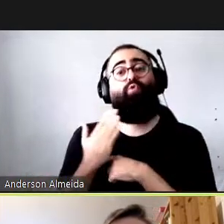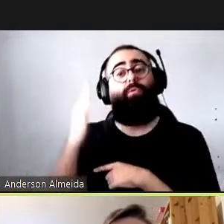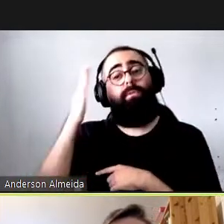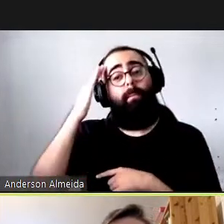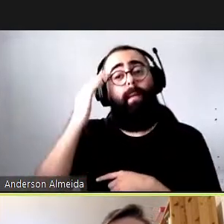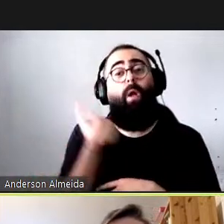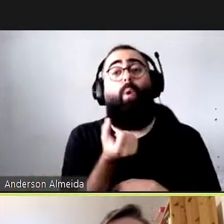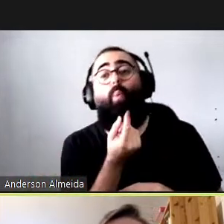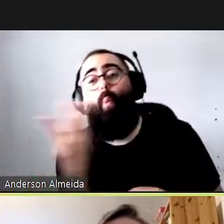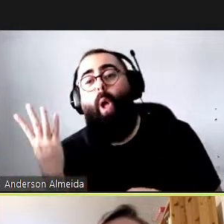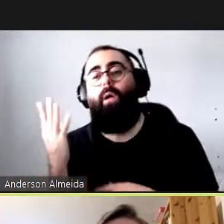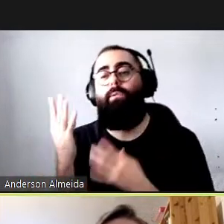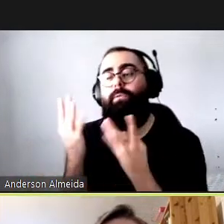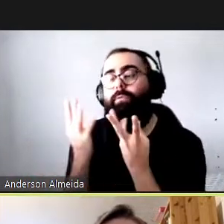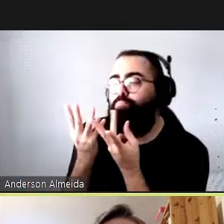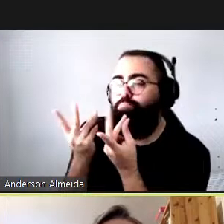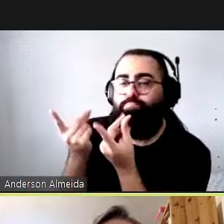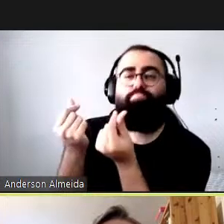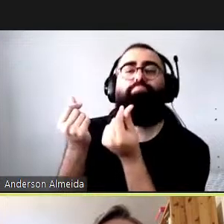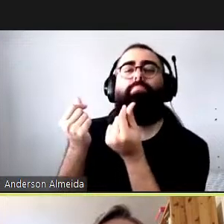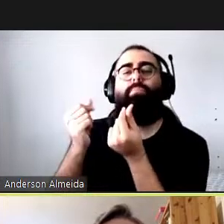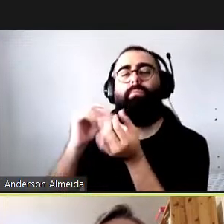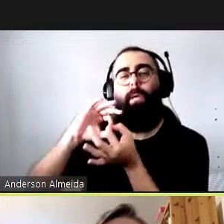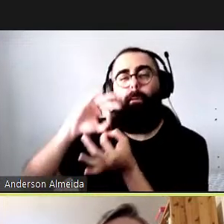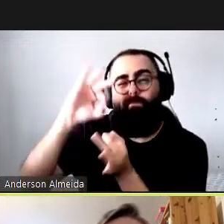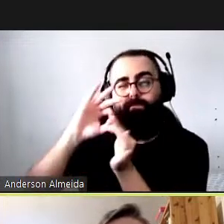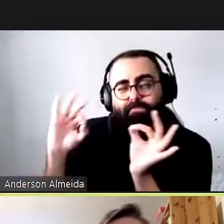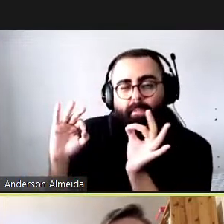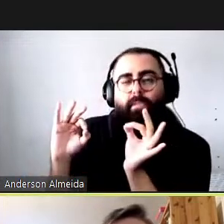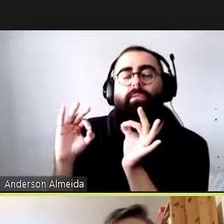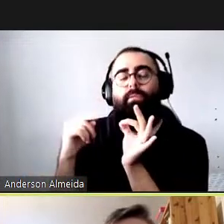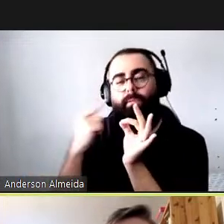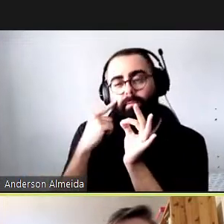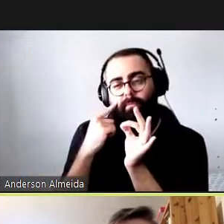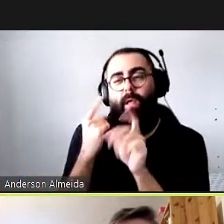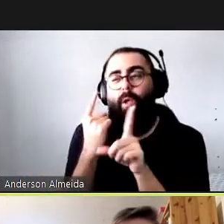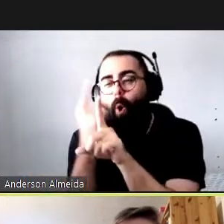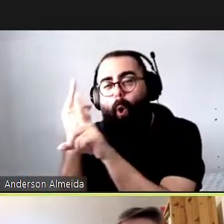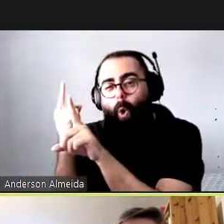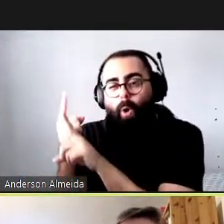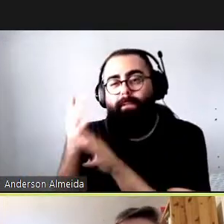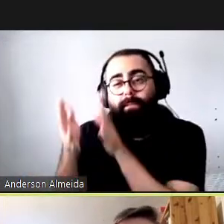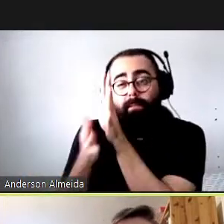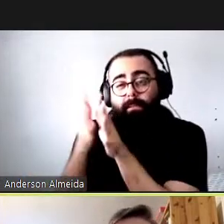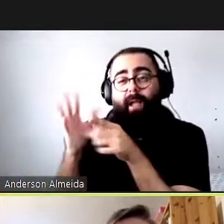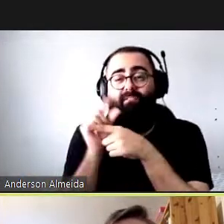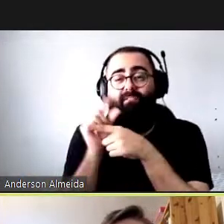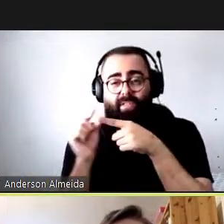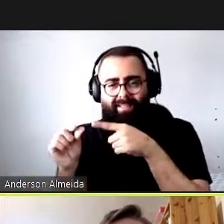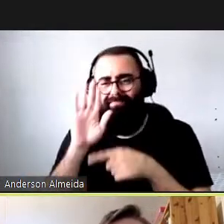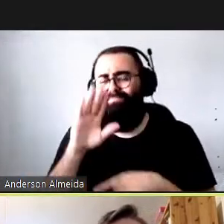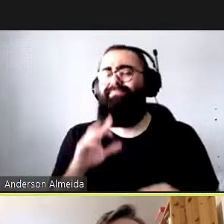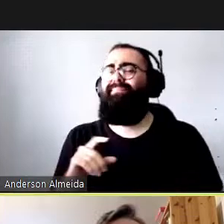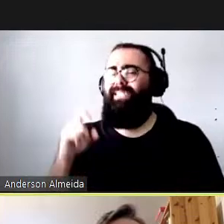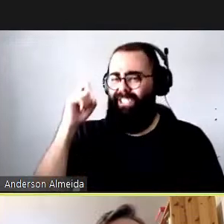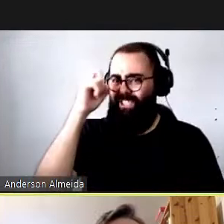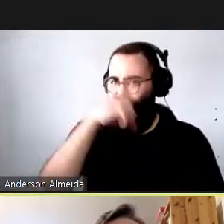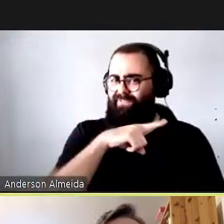of analyzing sign phonetics. It's difficult to do a large sign phonetics